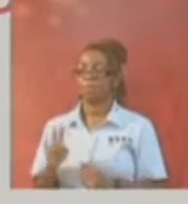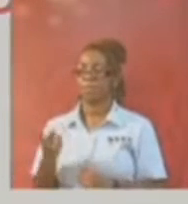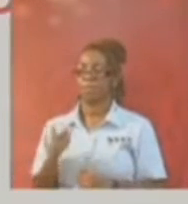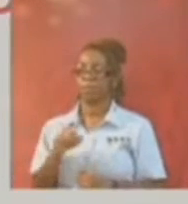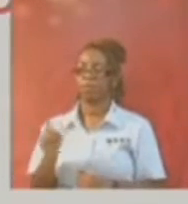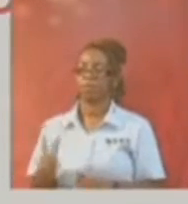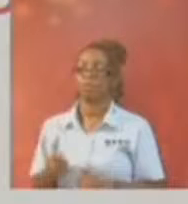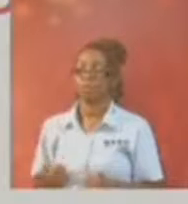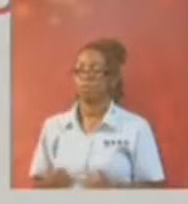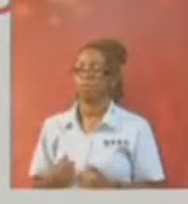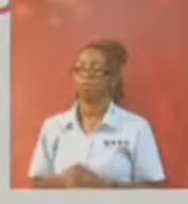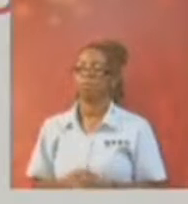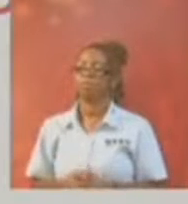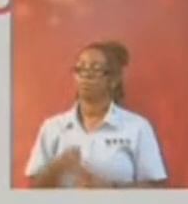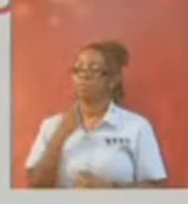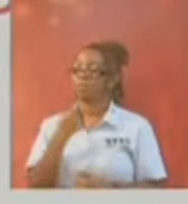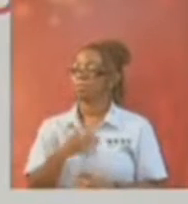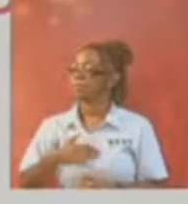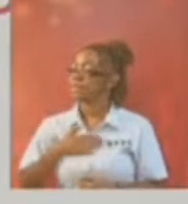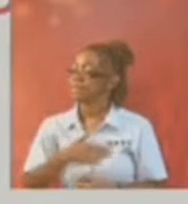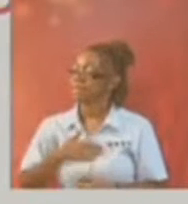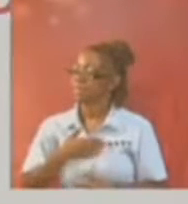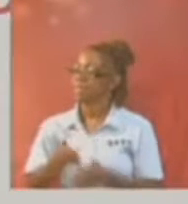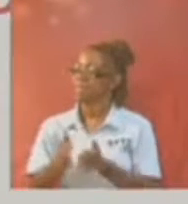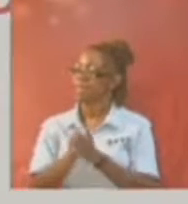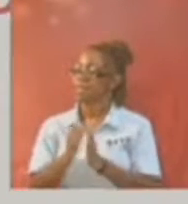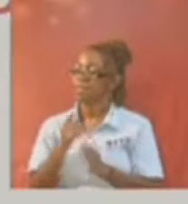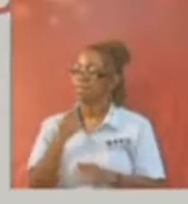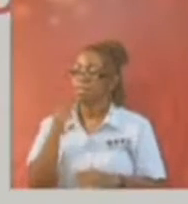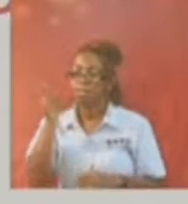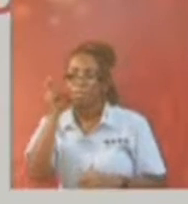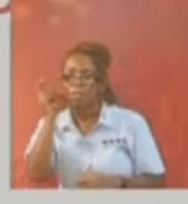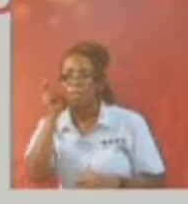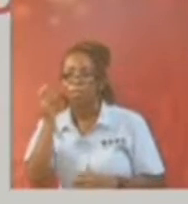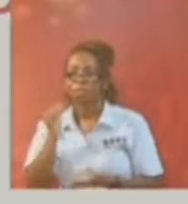you clarify that first question for me? Can you just repeat the first question